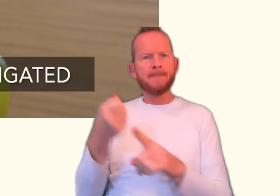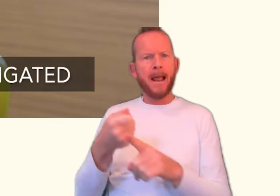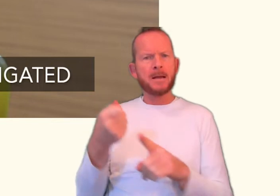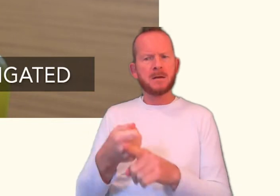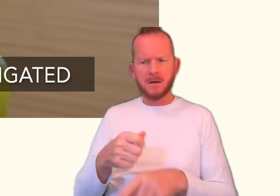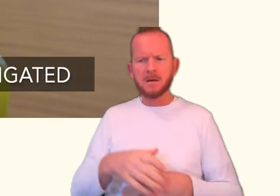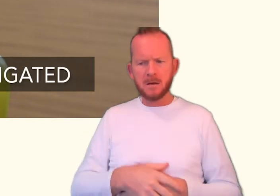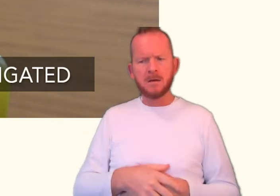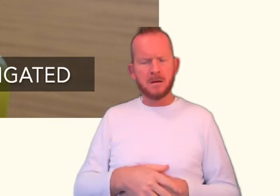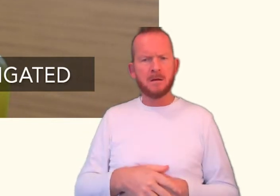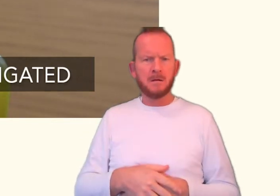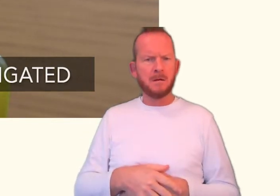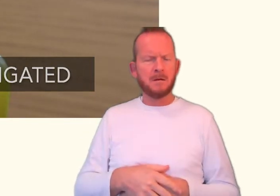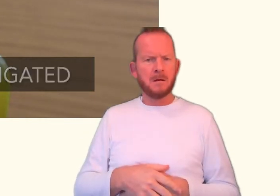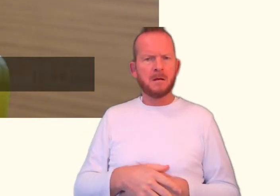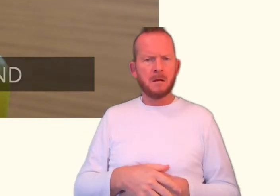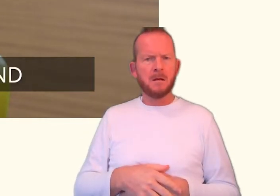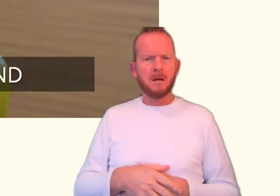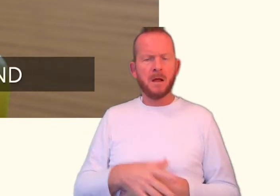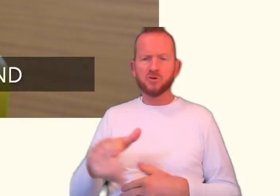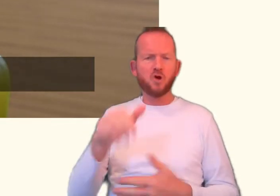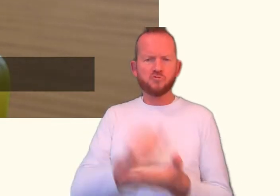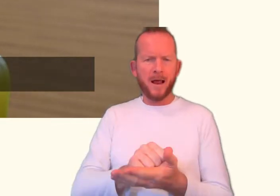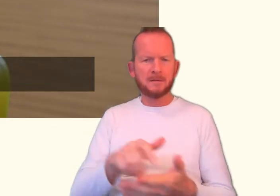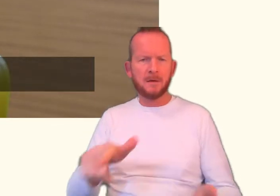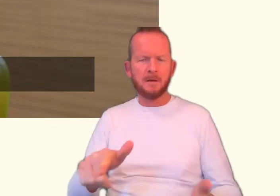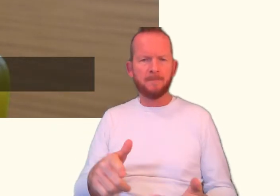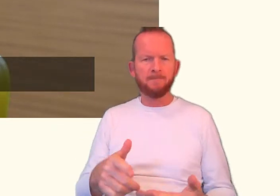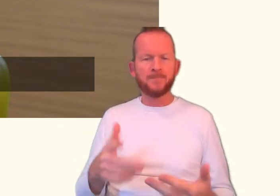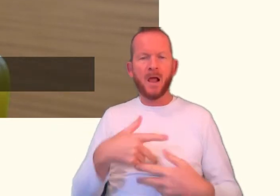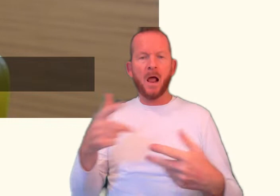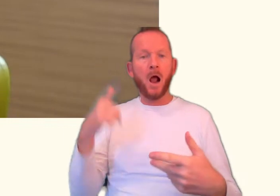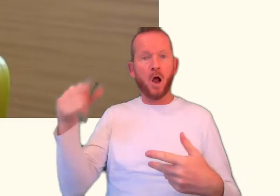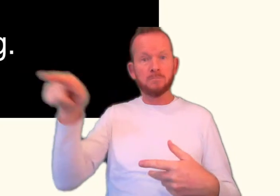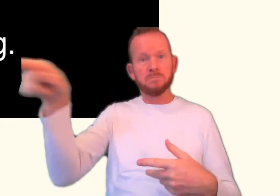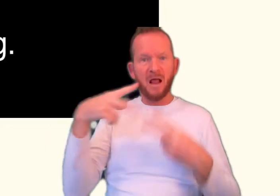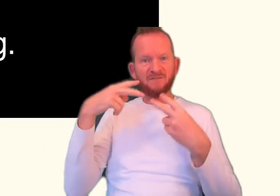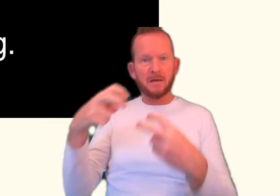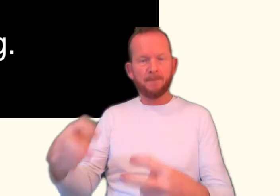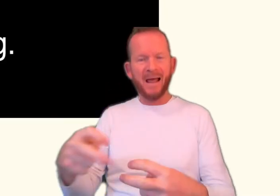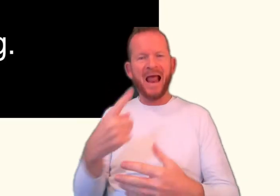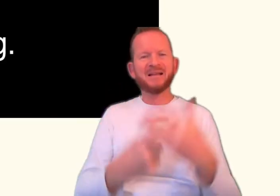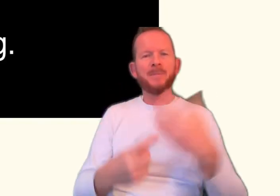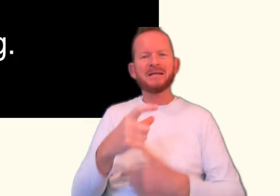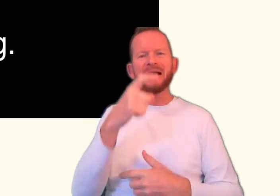is not right. And then I got them investigated by the independent case examiner, and they found 5 palings.